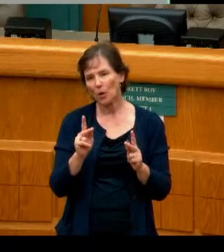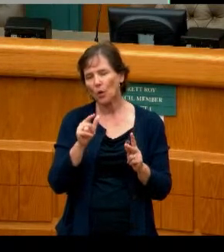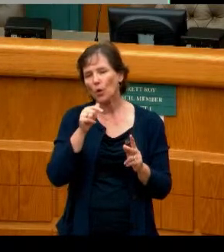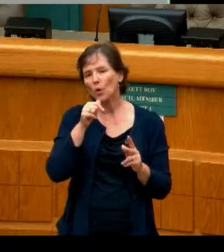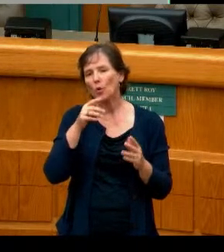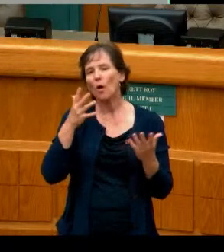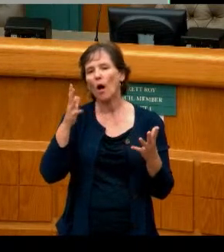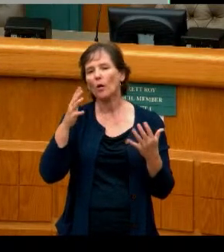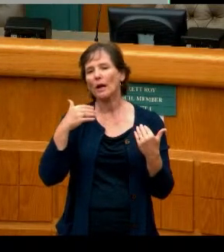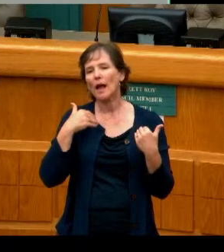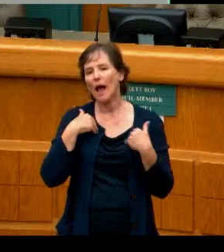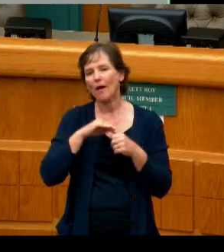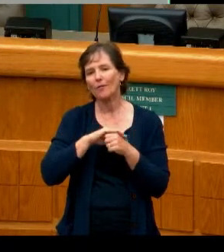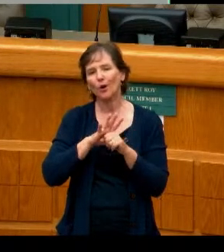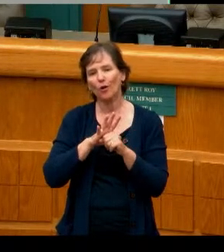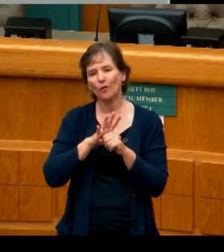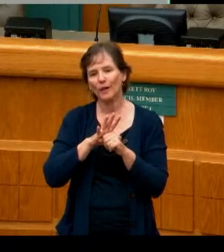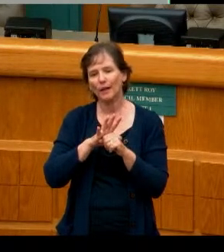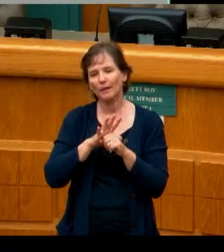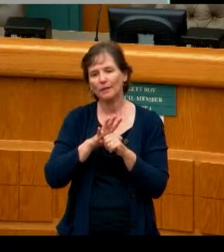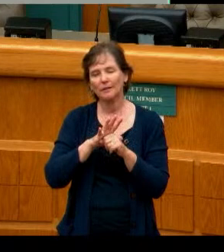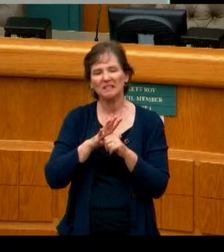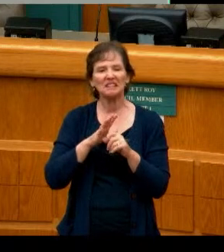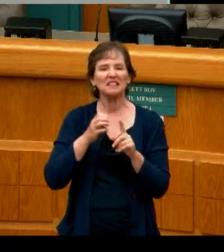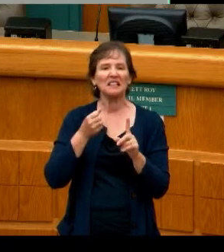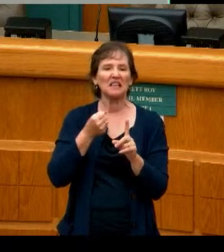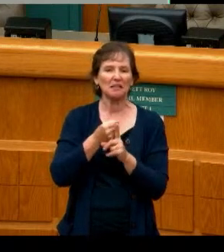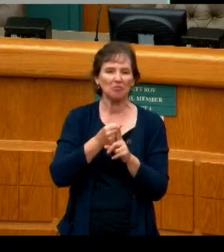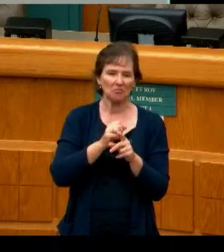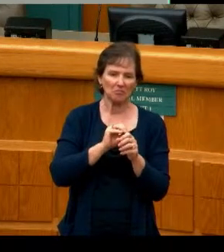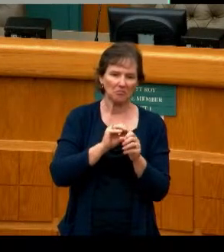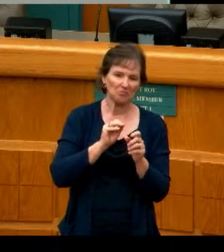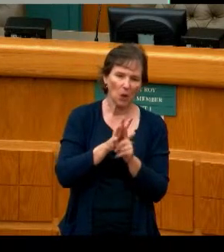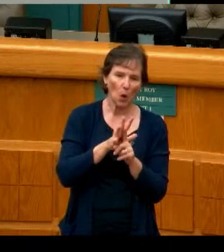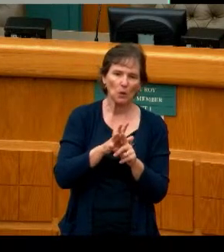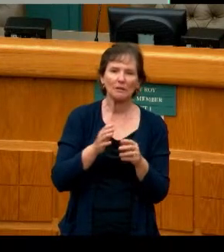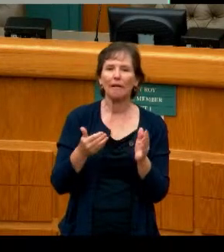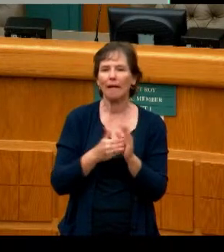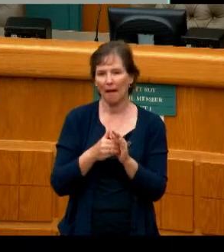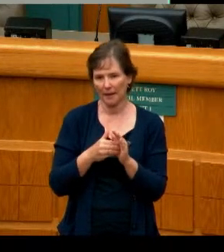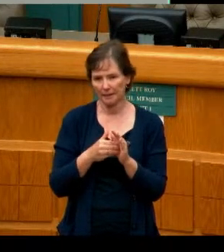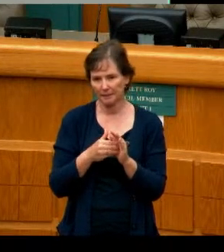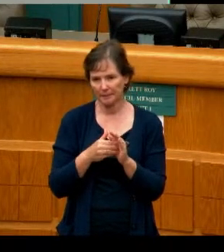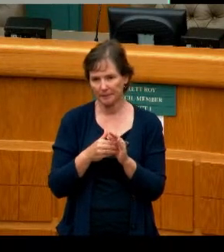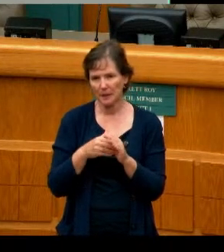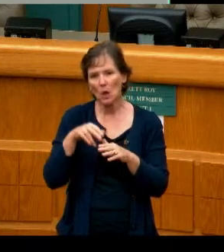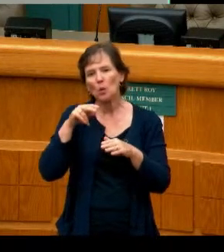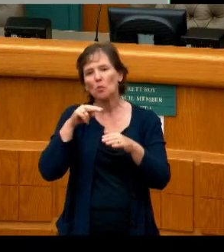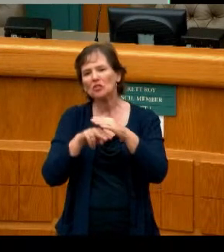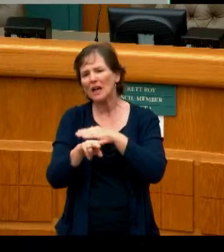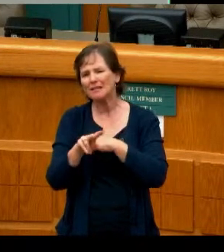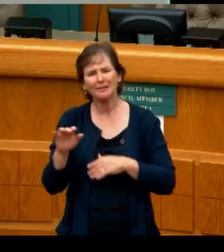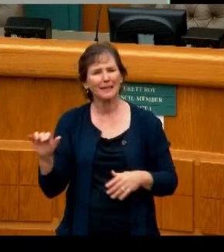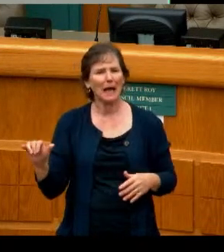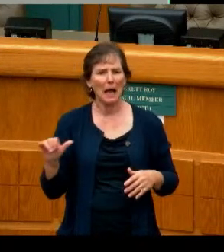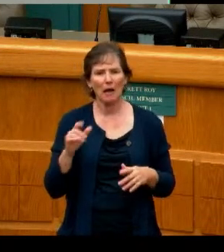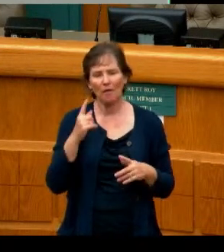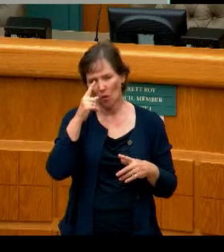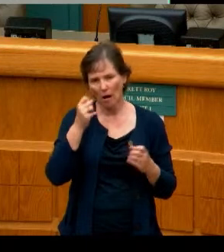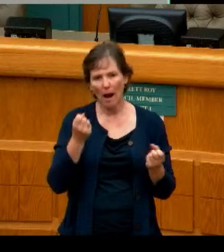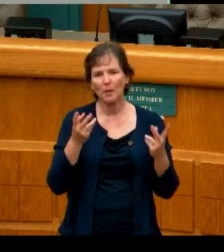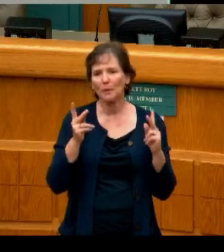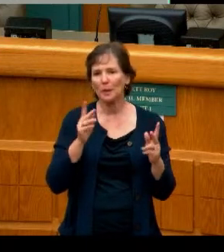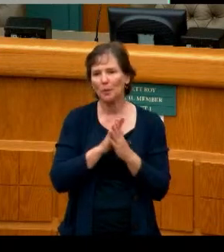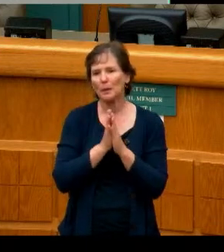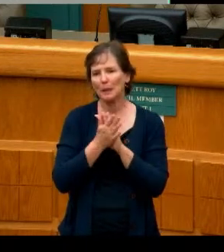1.8, 0.4 were transmissions to people that already had COVID, so those don't count. So 1.4 is the number. There's no change